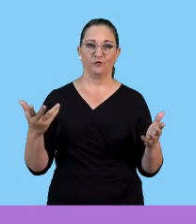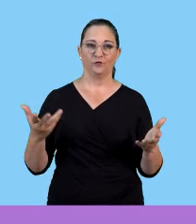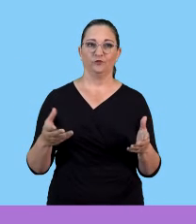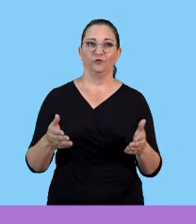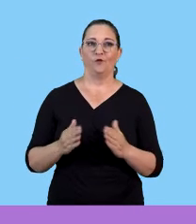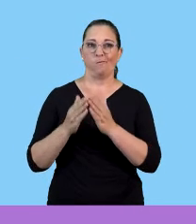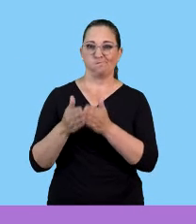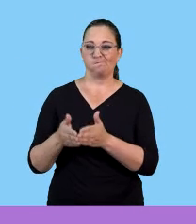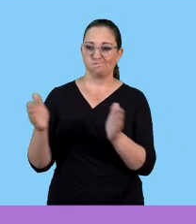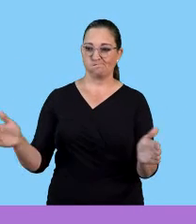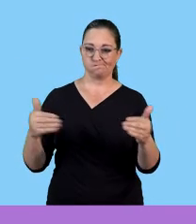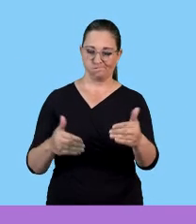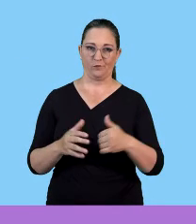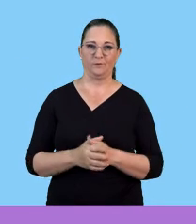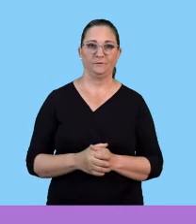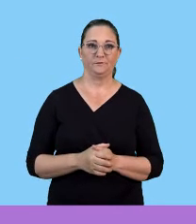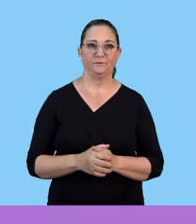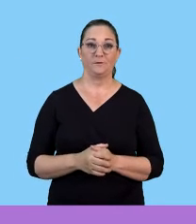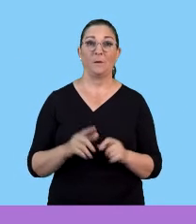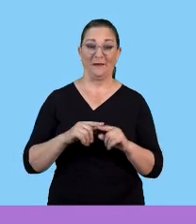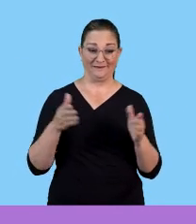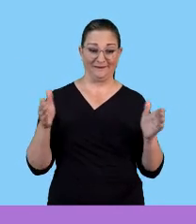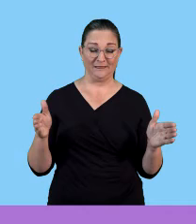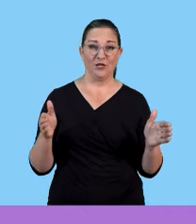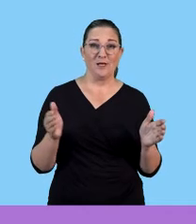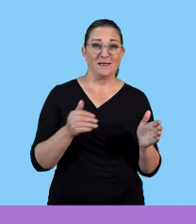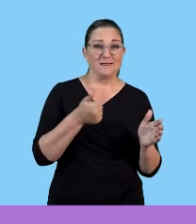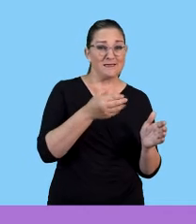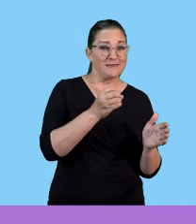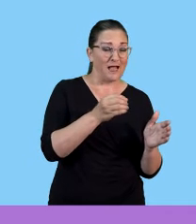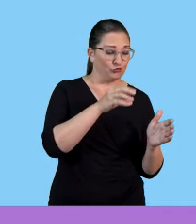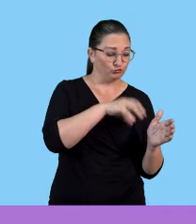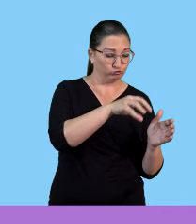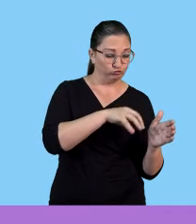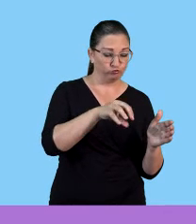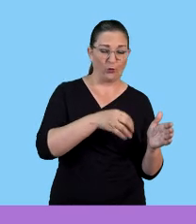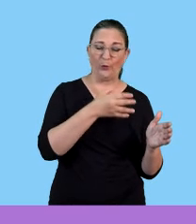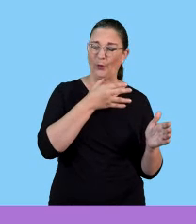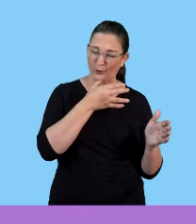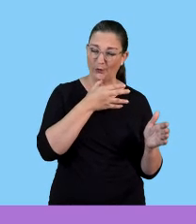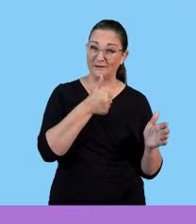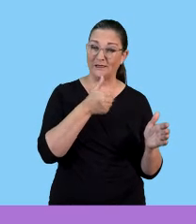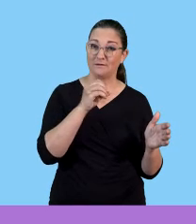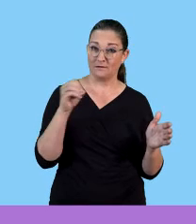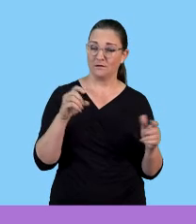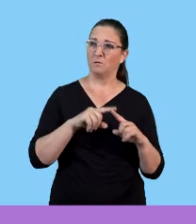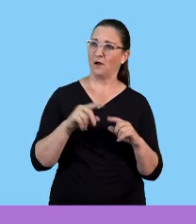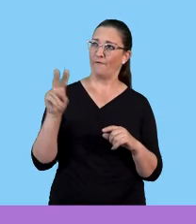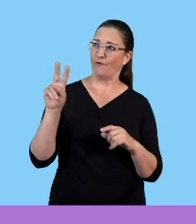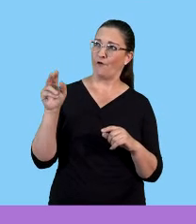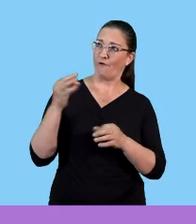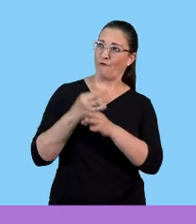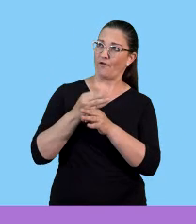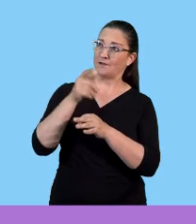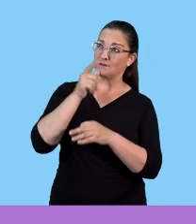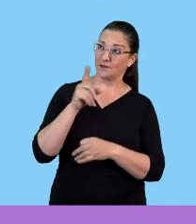why packaging question. There are 600 small boxes, and Vuyo's father